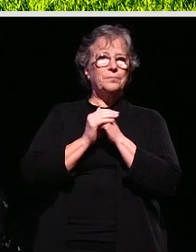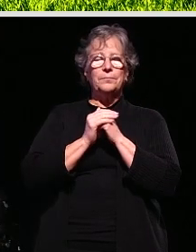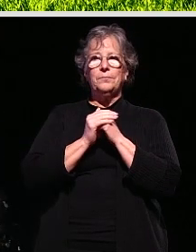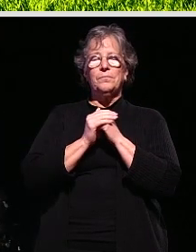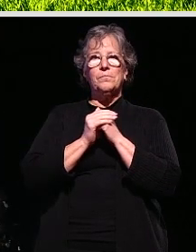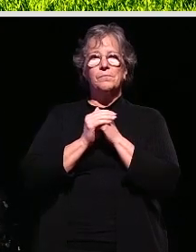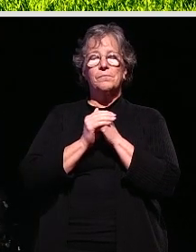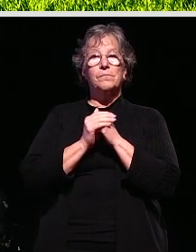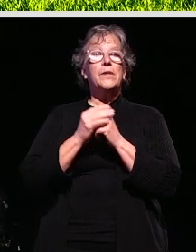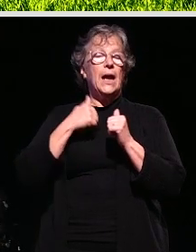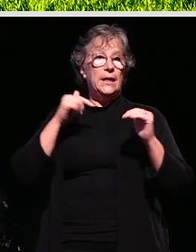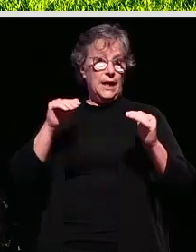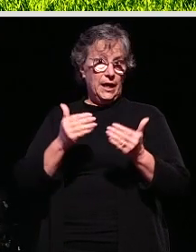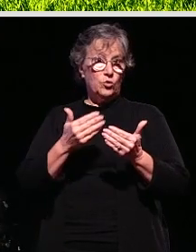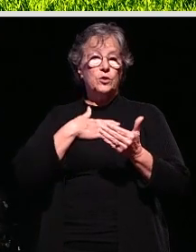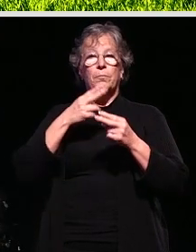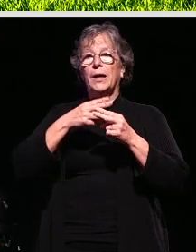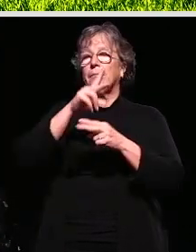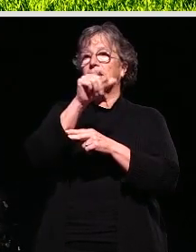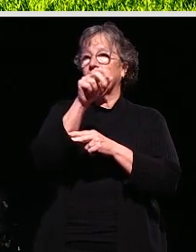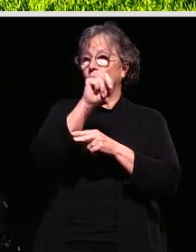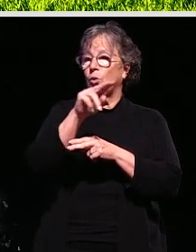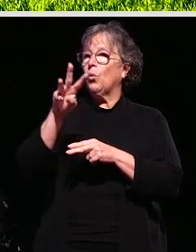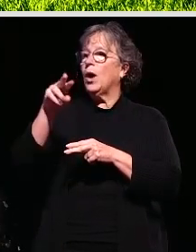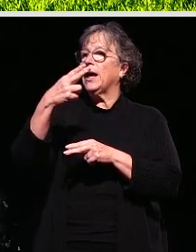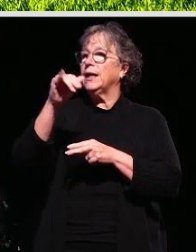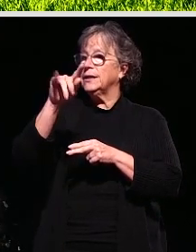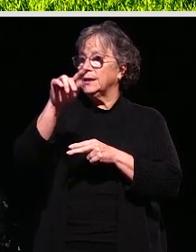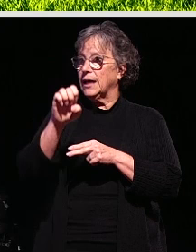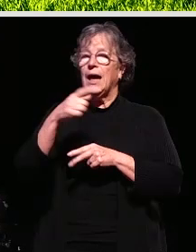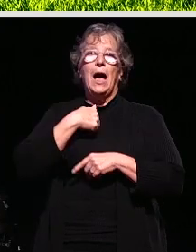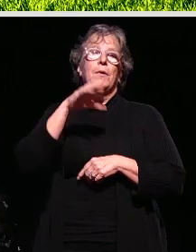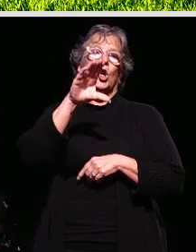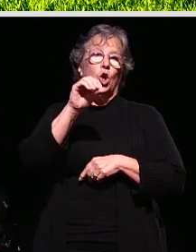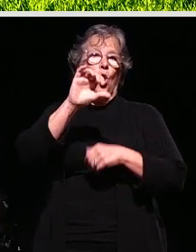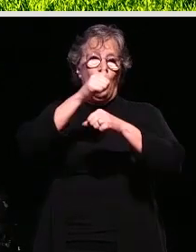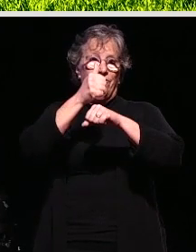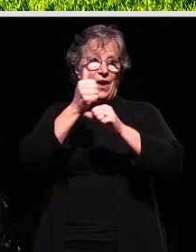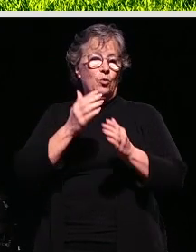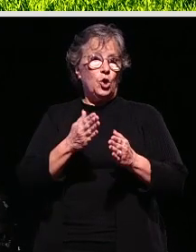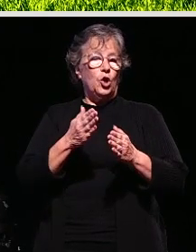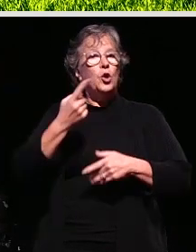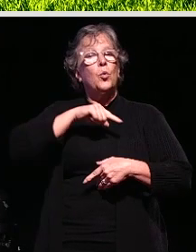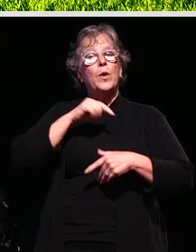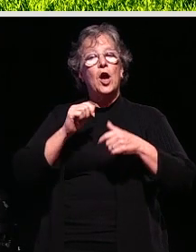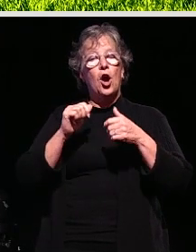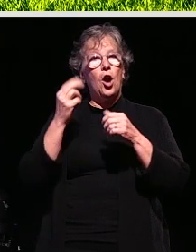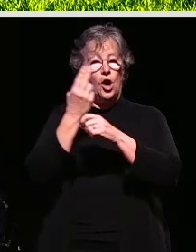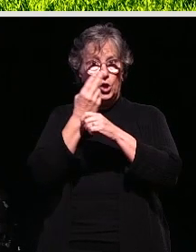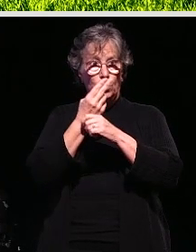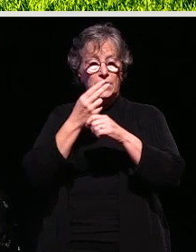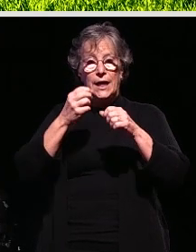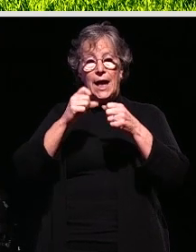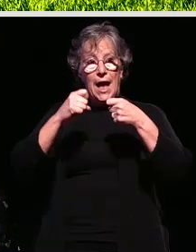As was just introduced, my name is Dan White. I'm co-founder and CEO here at Clean Crop, where we are using electricity to remove